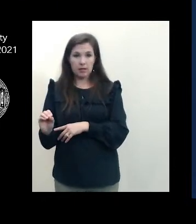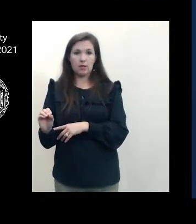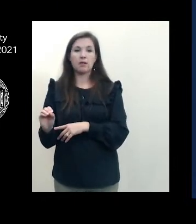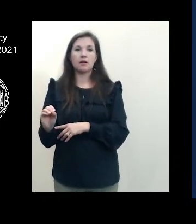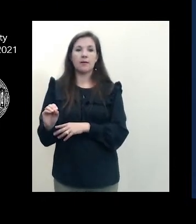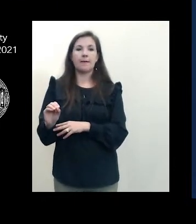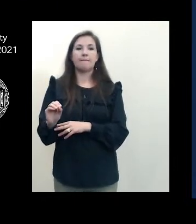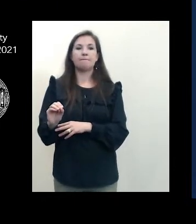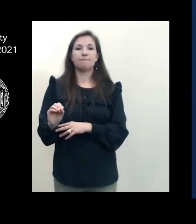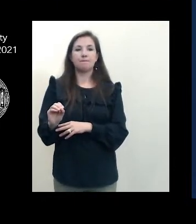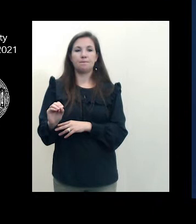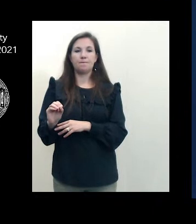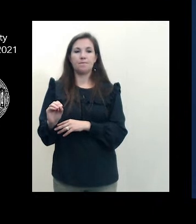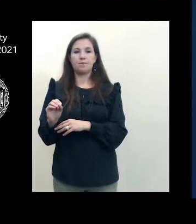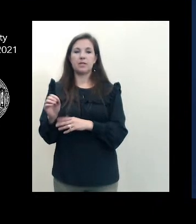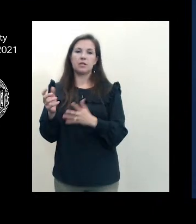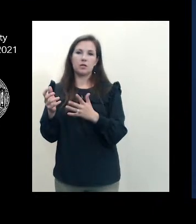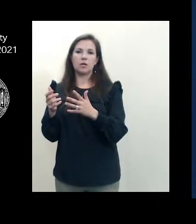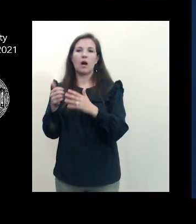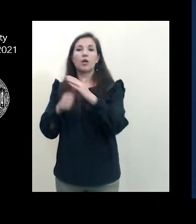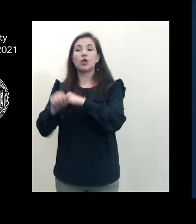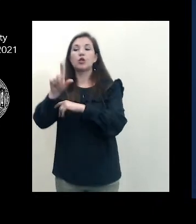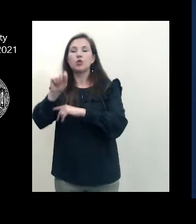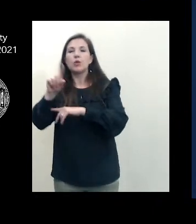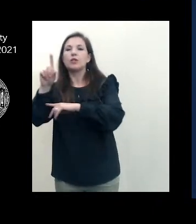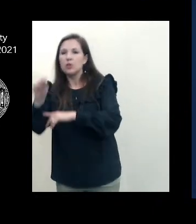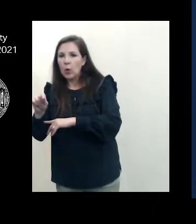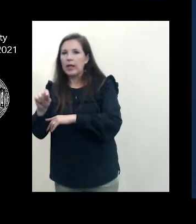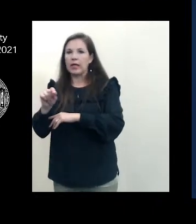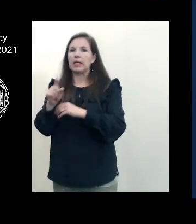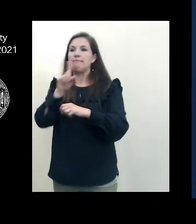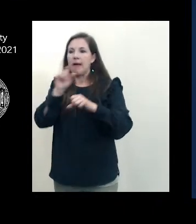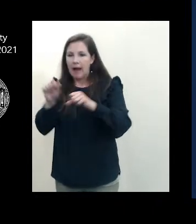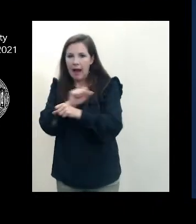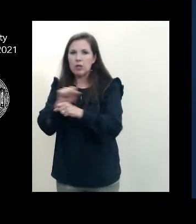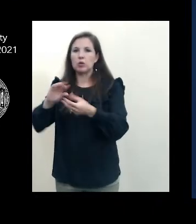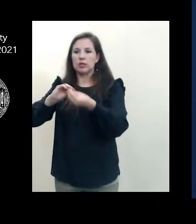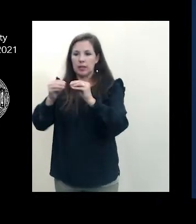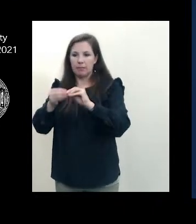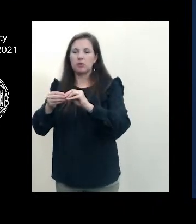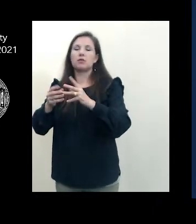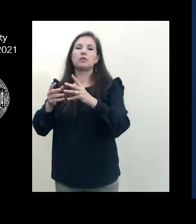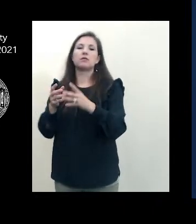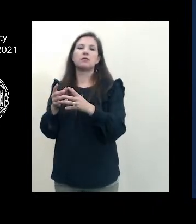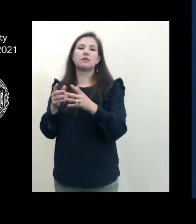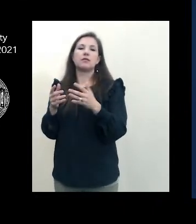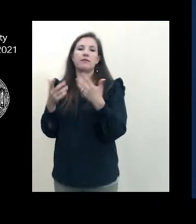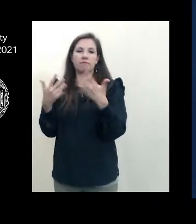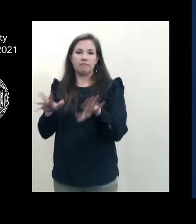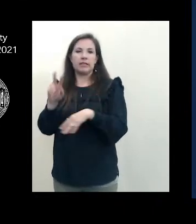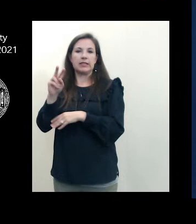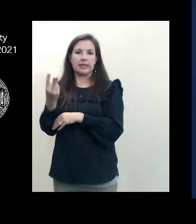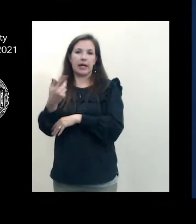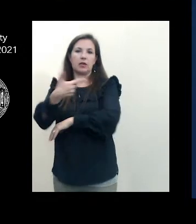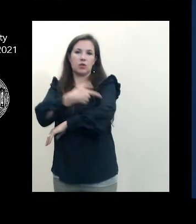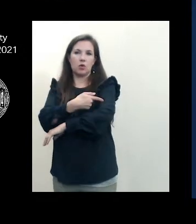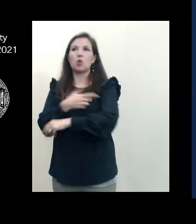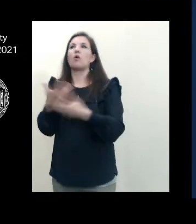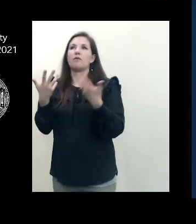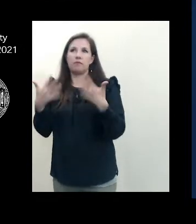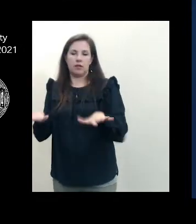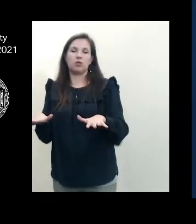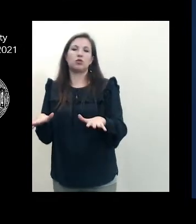58.6% of county residents under the 2020 census numbers have received a second or